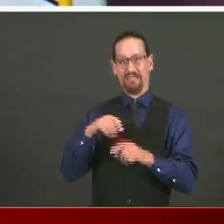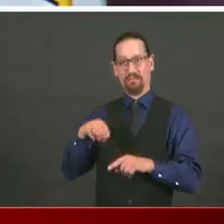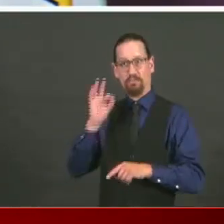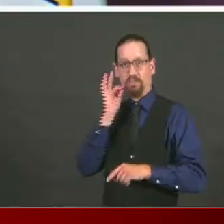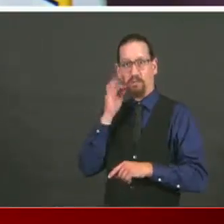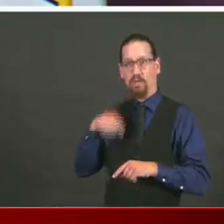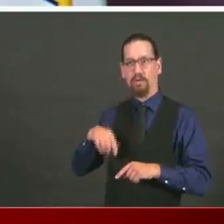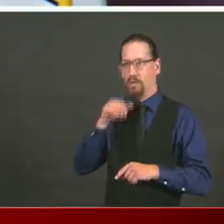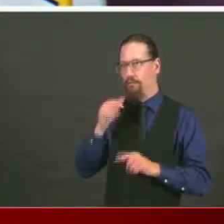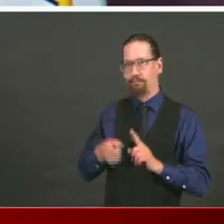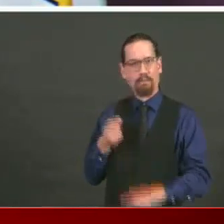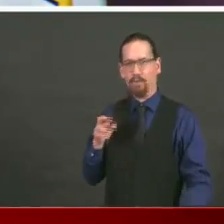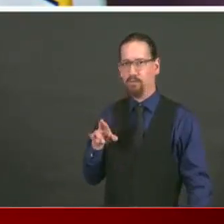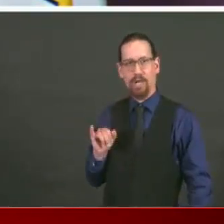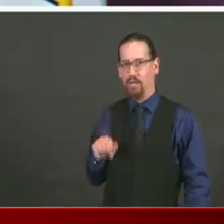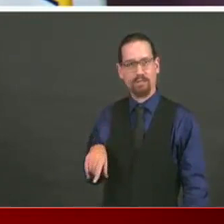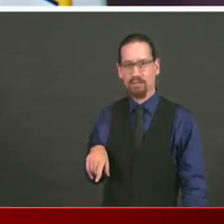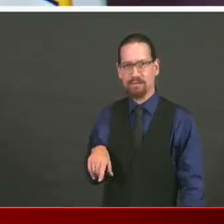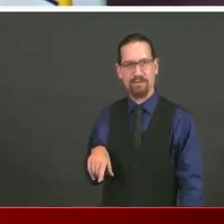memo and don't come.